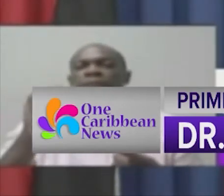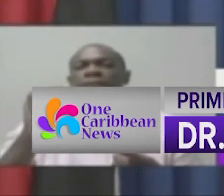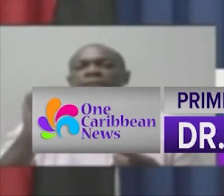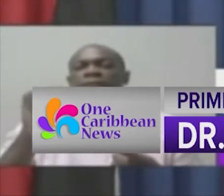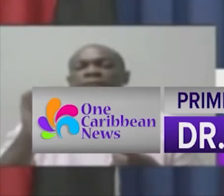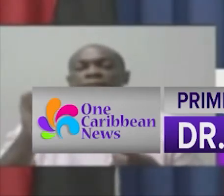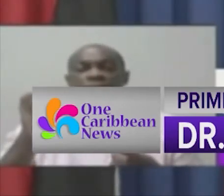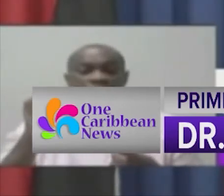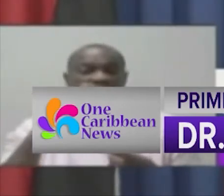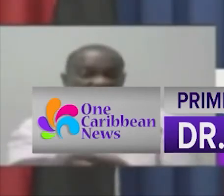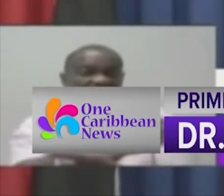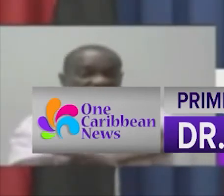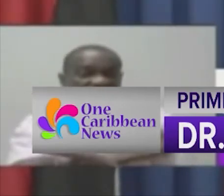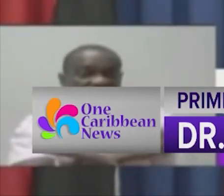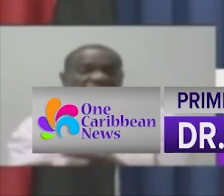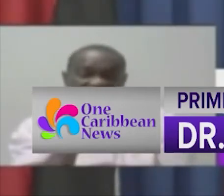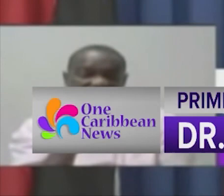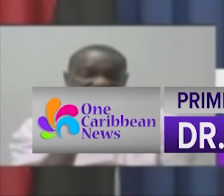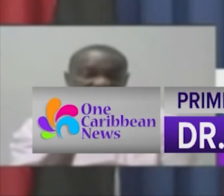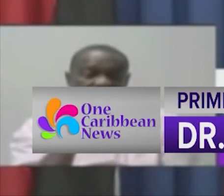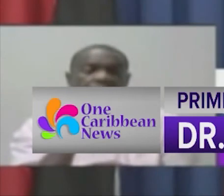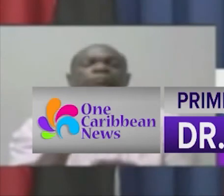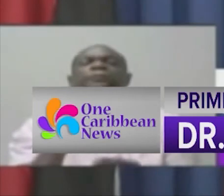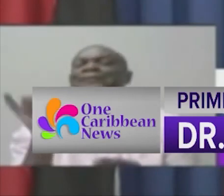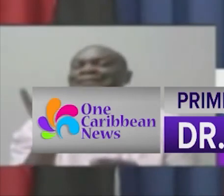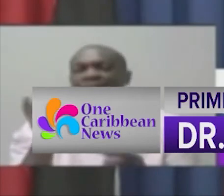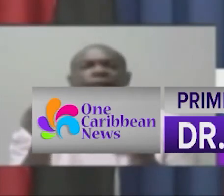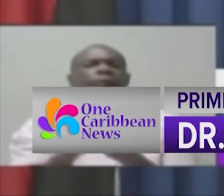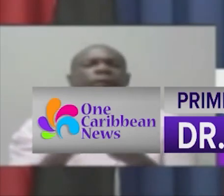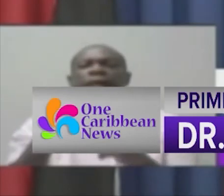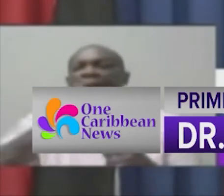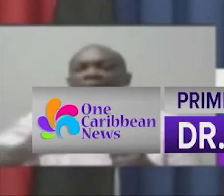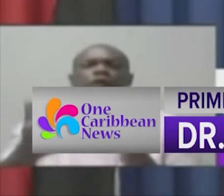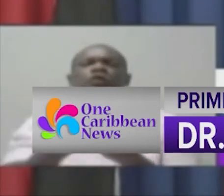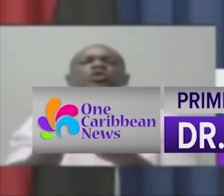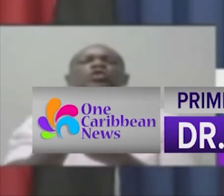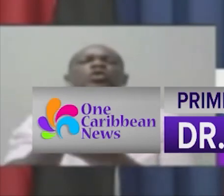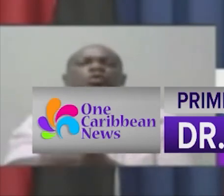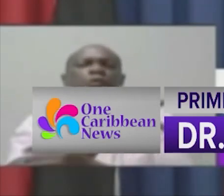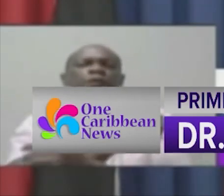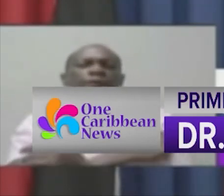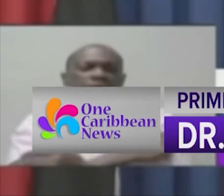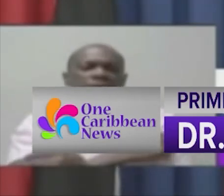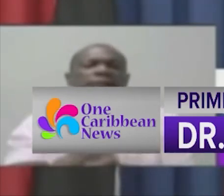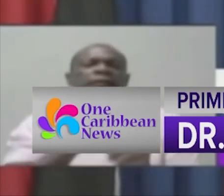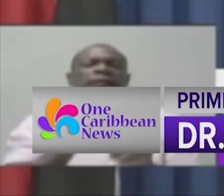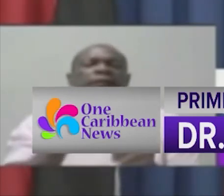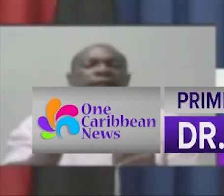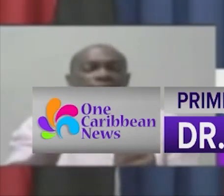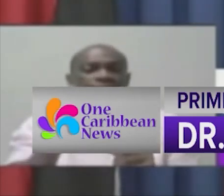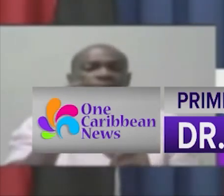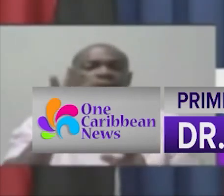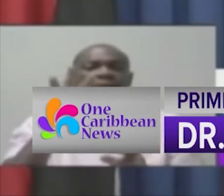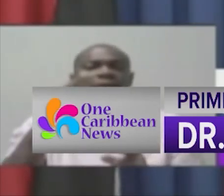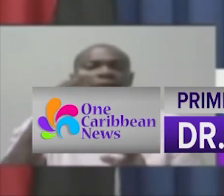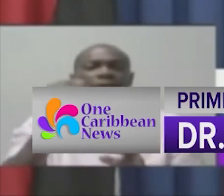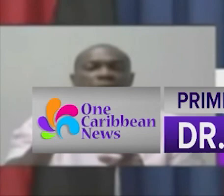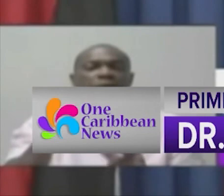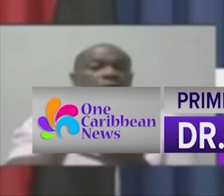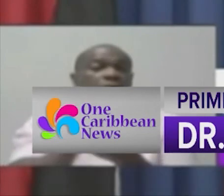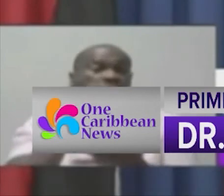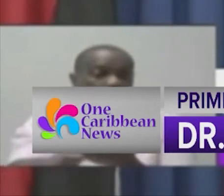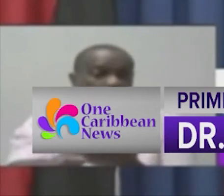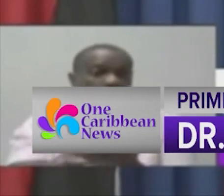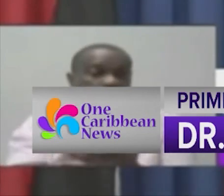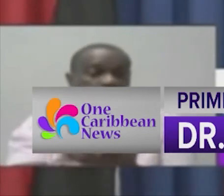with it. So all those who are into conspiracy theories and all those who have an issue with the vaccine because you didn't like the